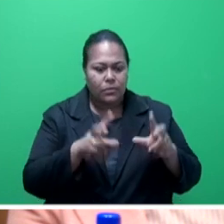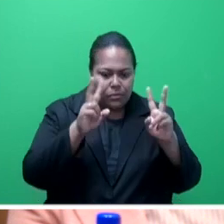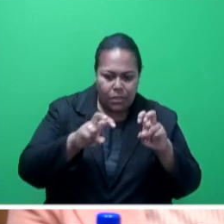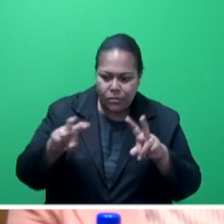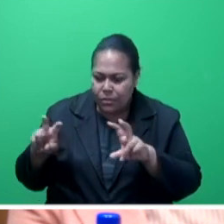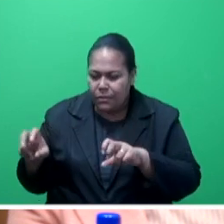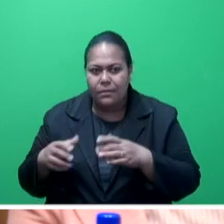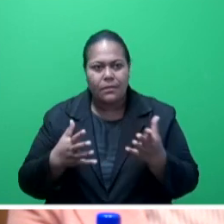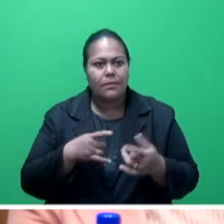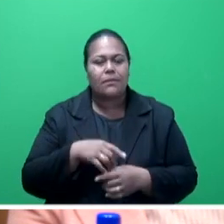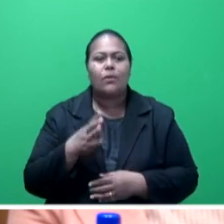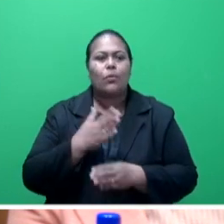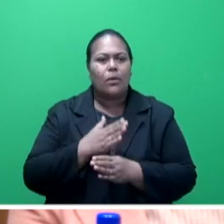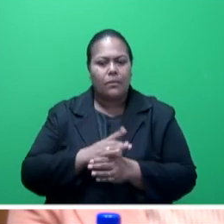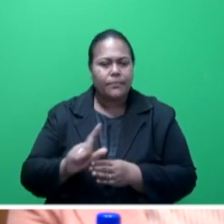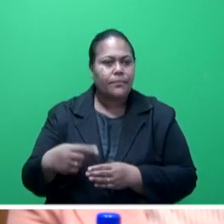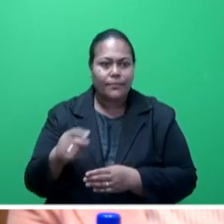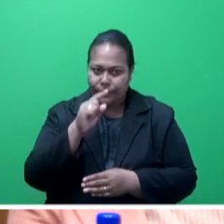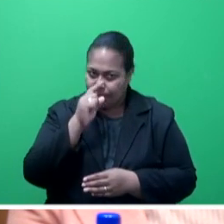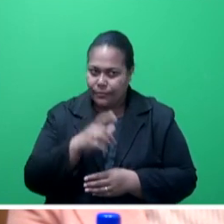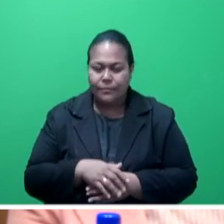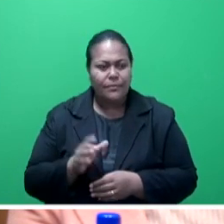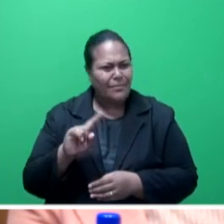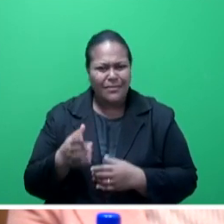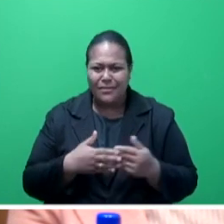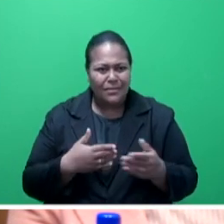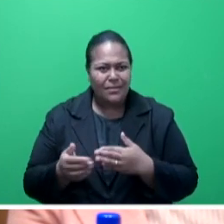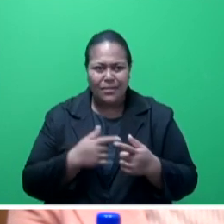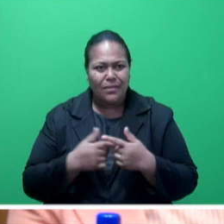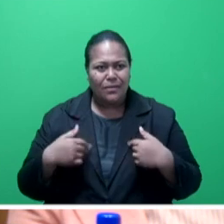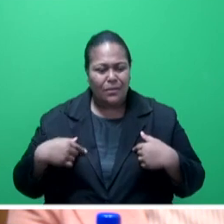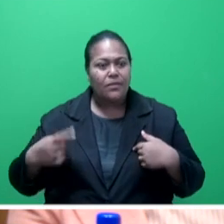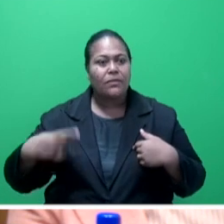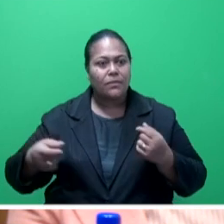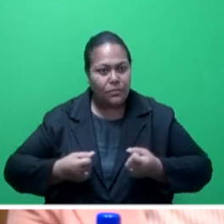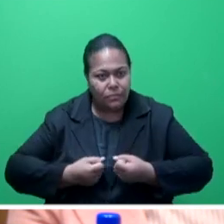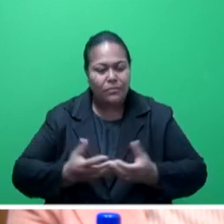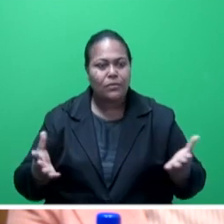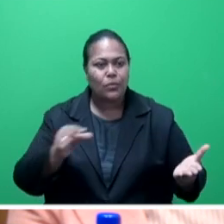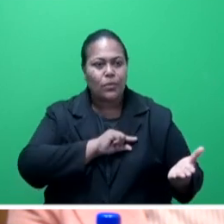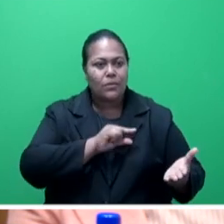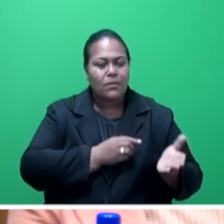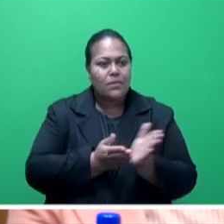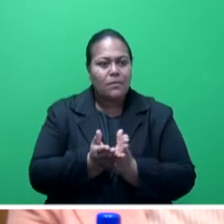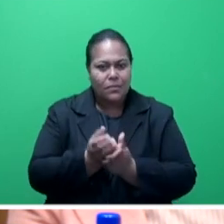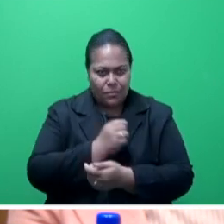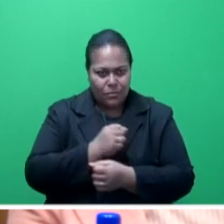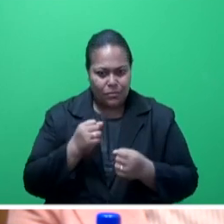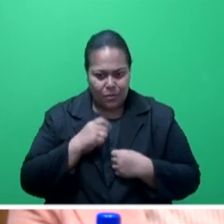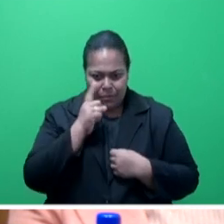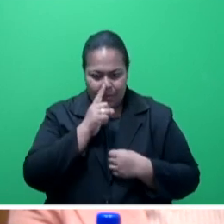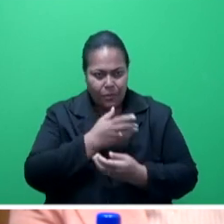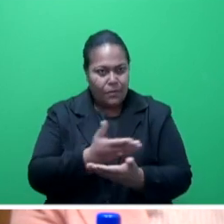the work that is being undertaken. Despite this, we still managed to deliver and provide quality services to our people, and we have remained